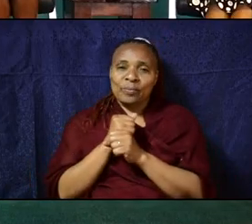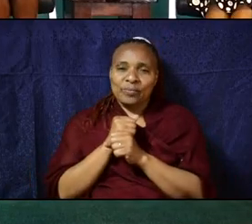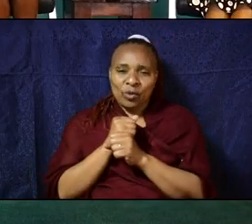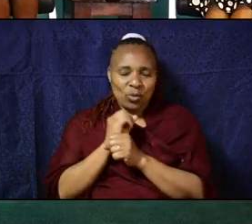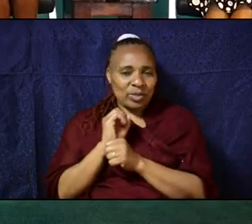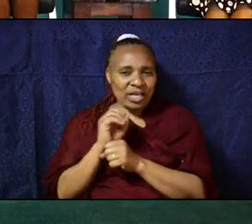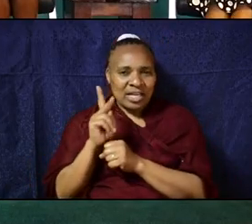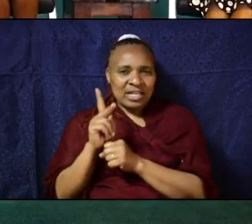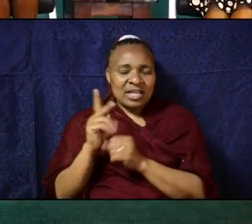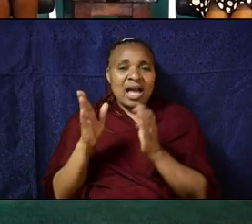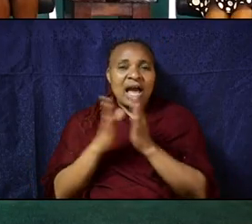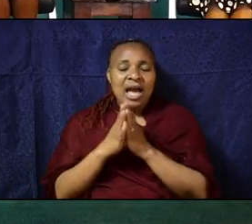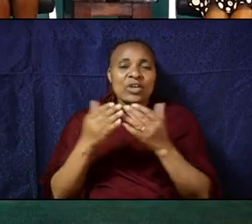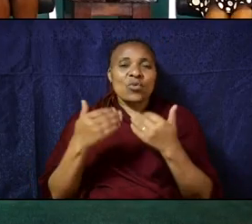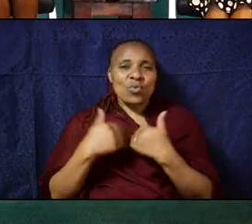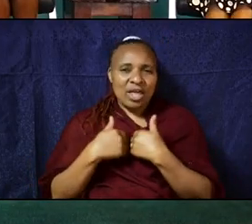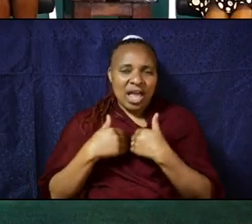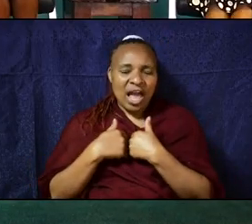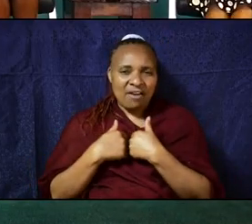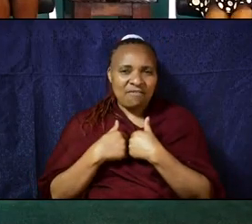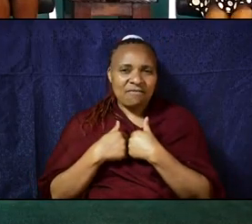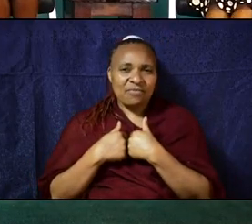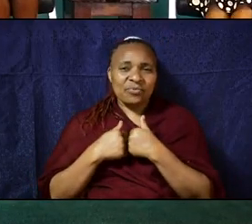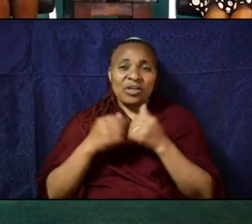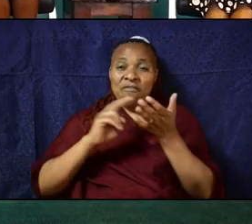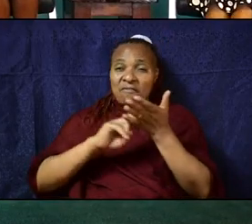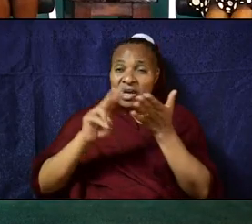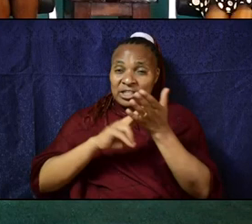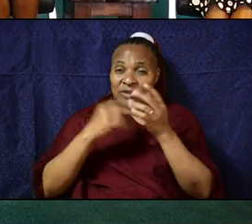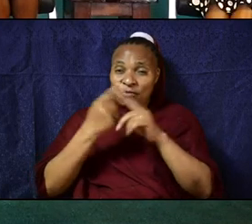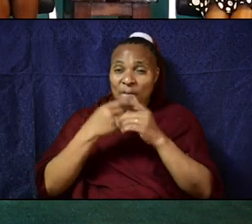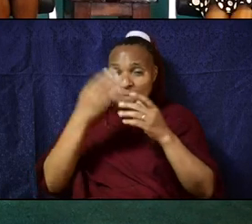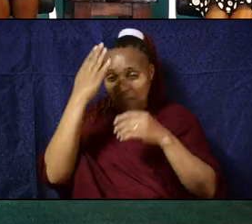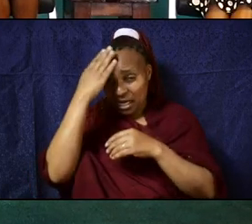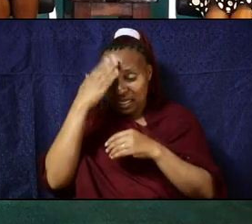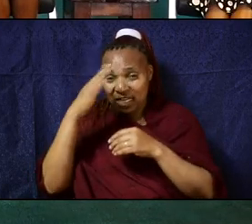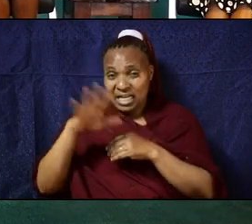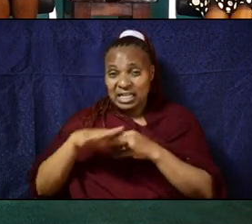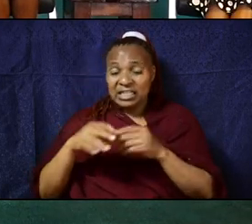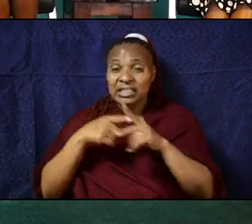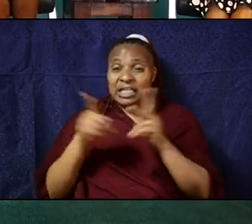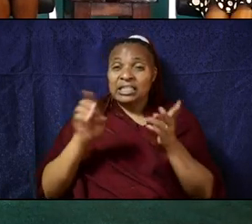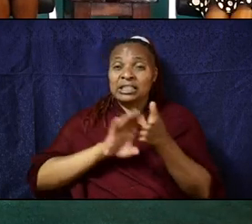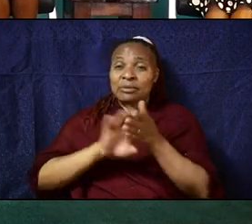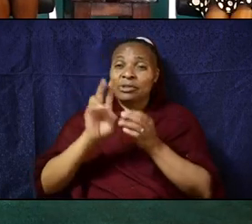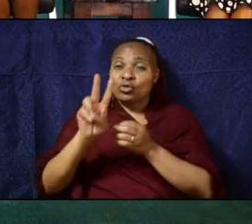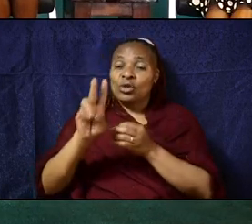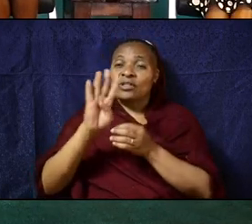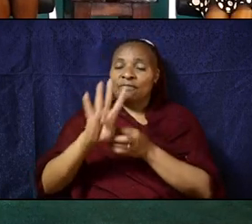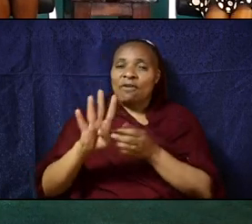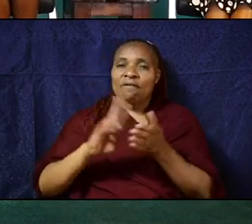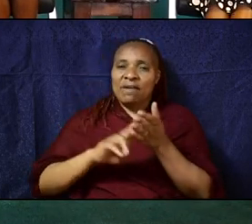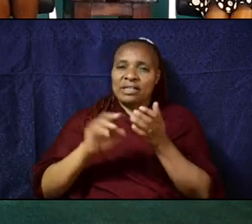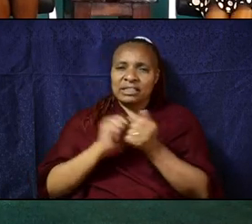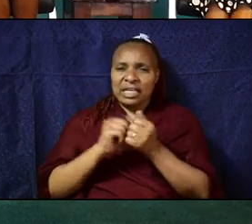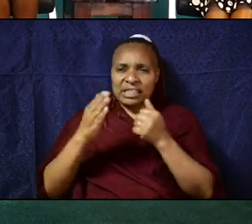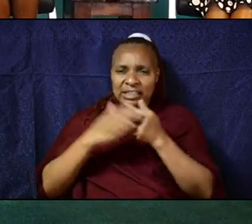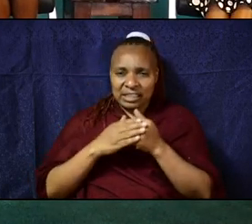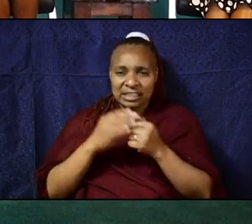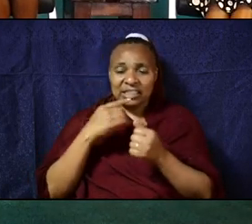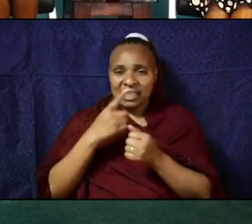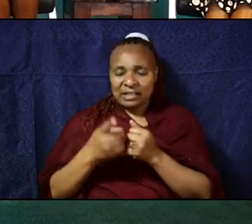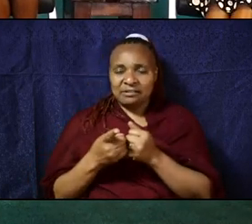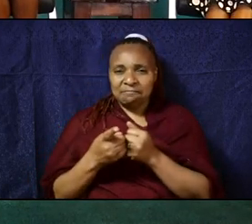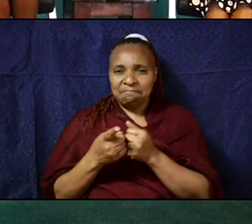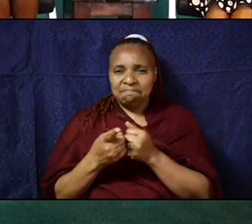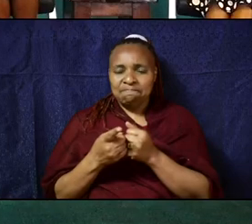Right. And we have our key text from the Monday section from Genesis chapter 24, verse 19. And it